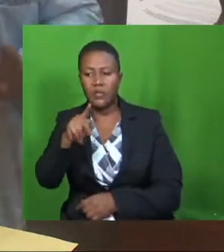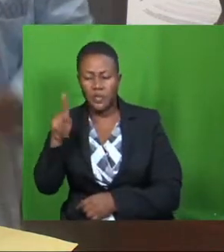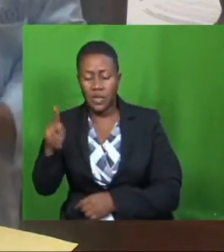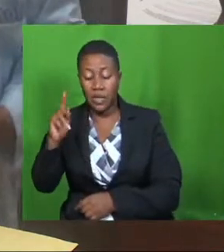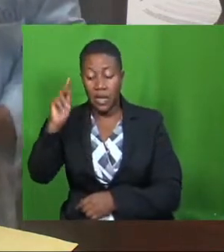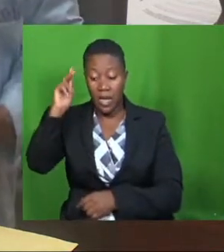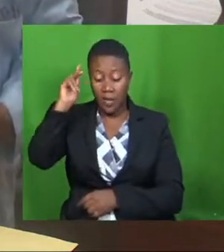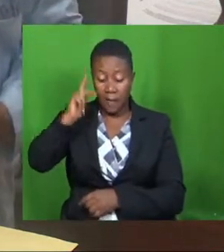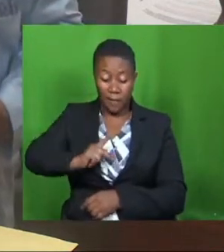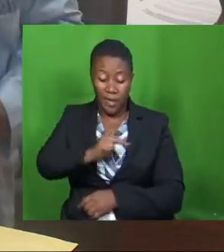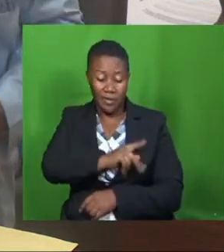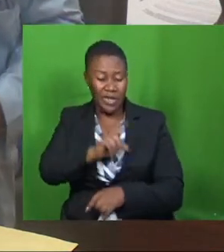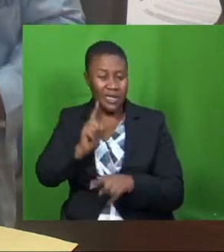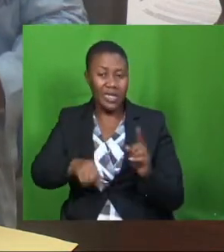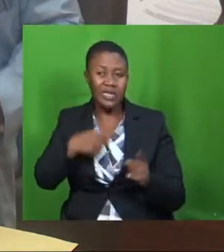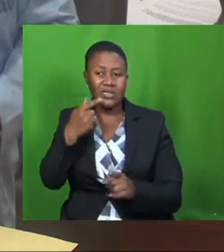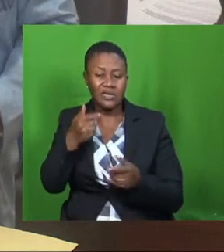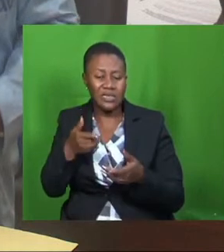accordingly.